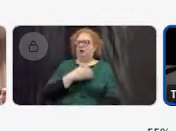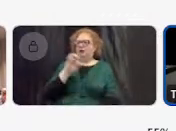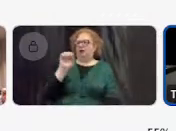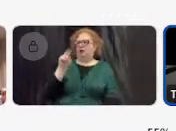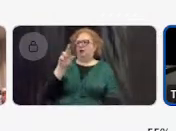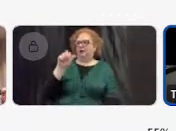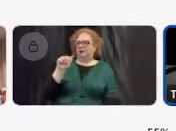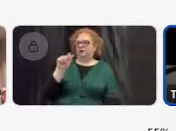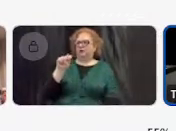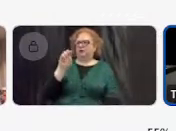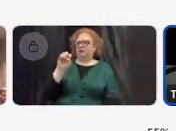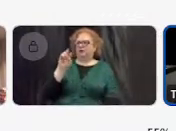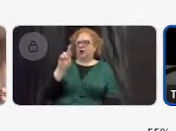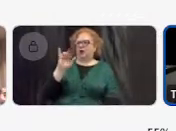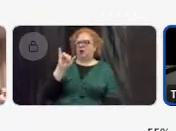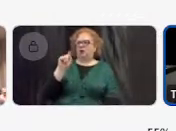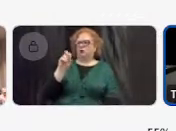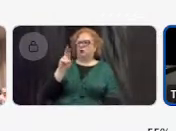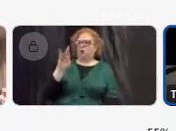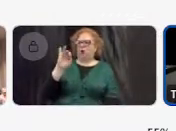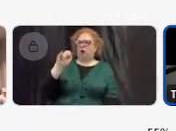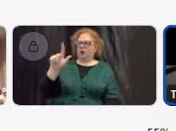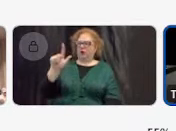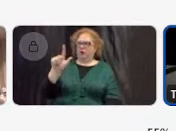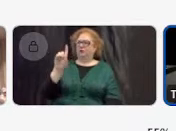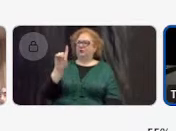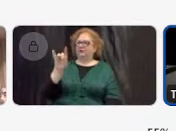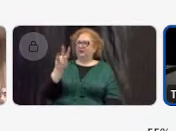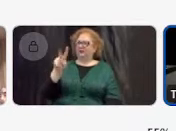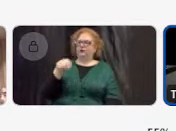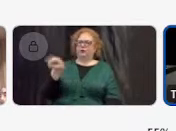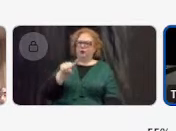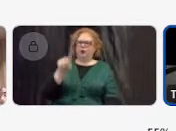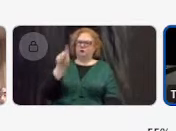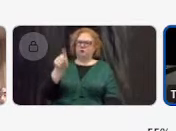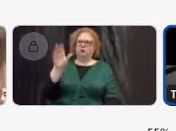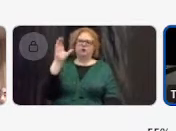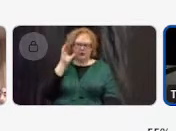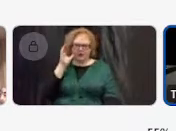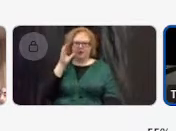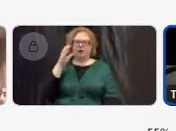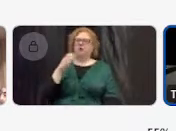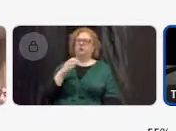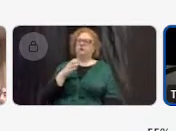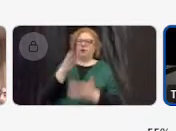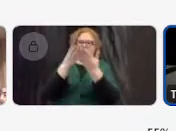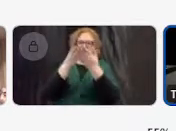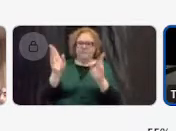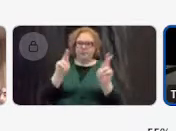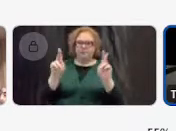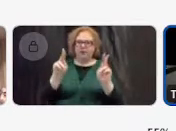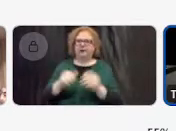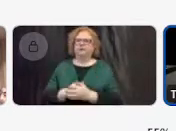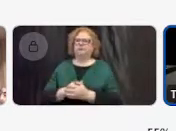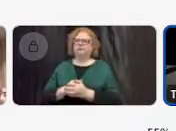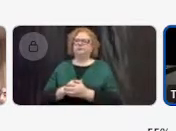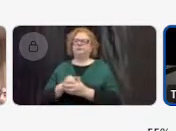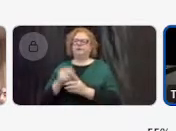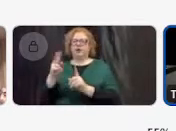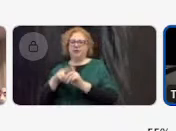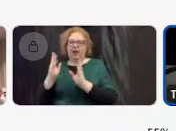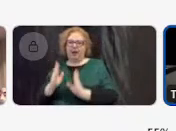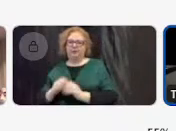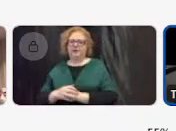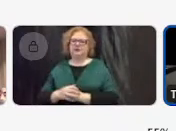to hear the public, you are to hear the applicants, you are to hear staff, and